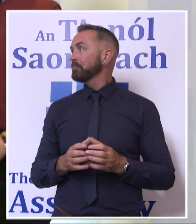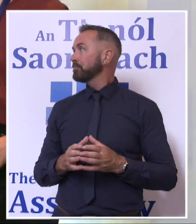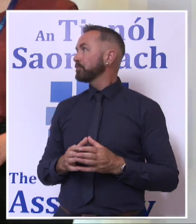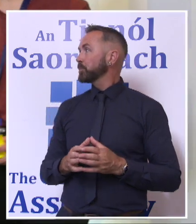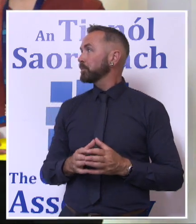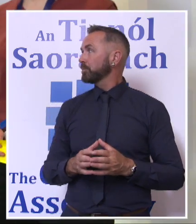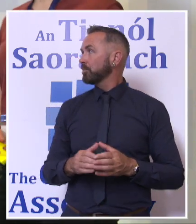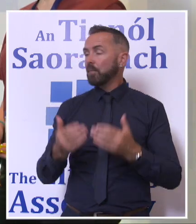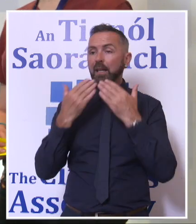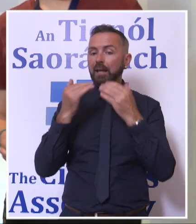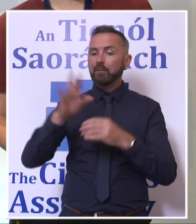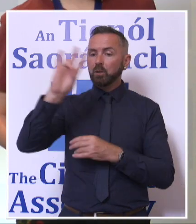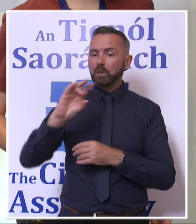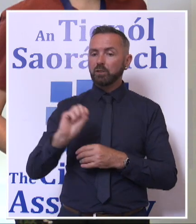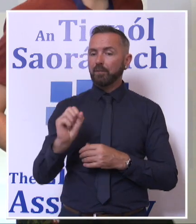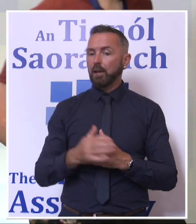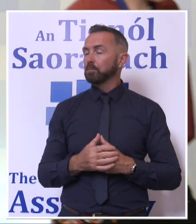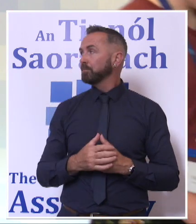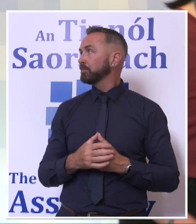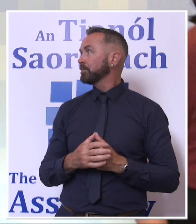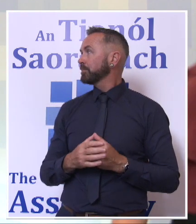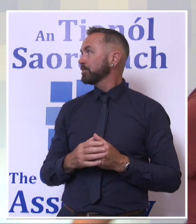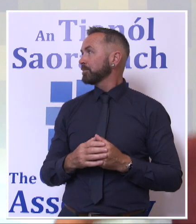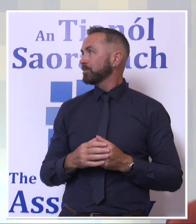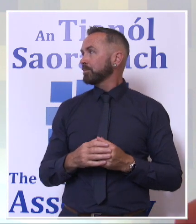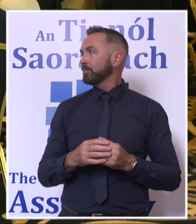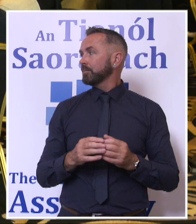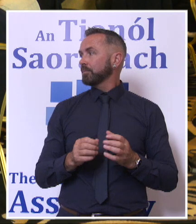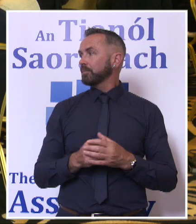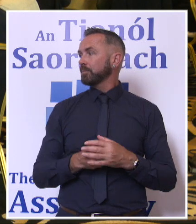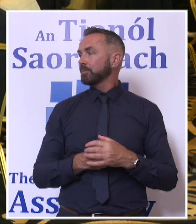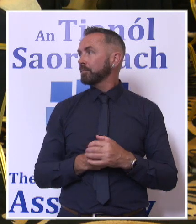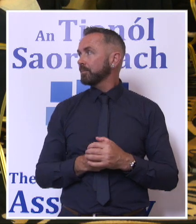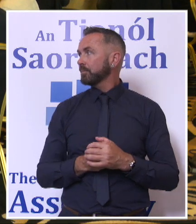Thank you so much for the question. Thank you for the answers again. Super.